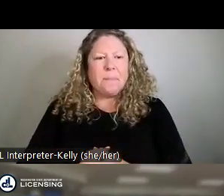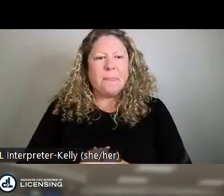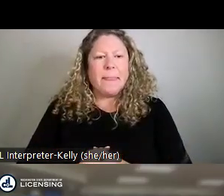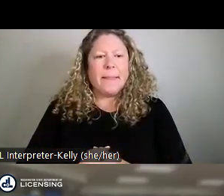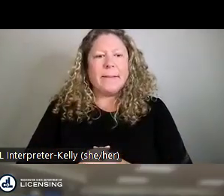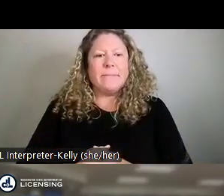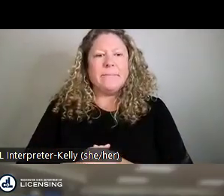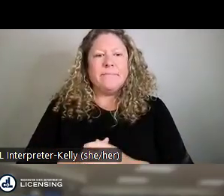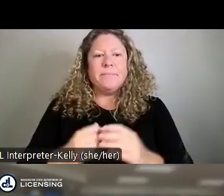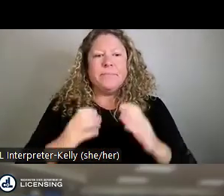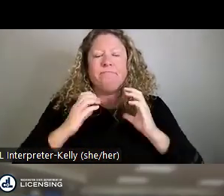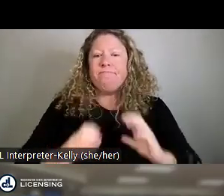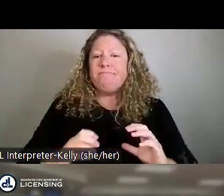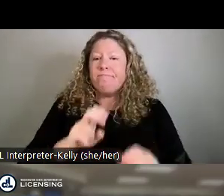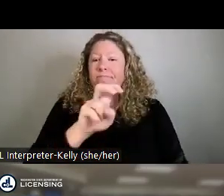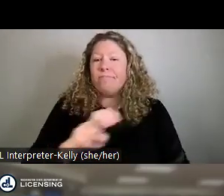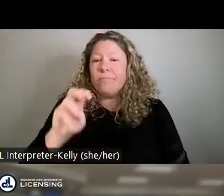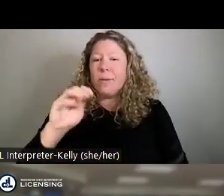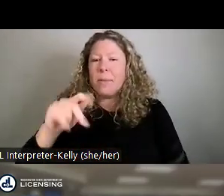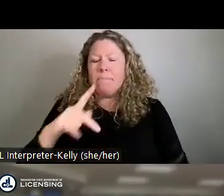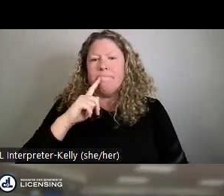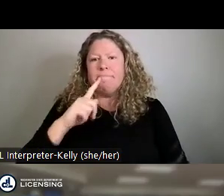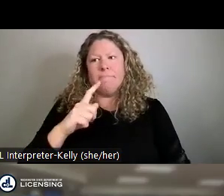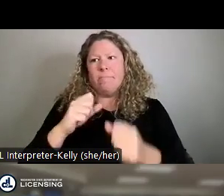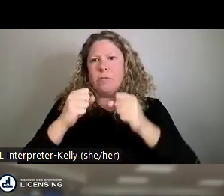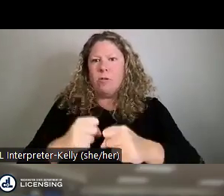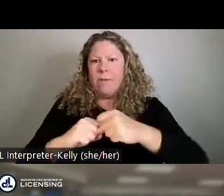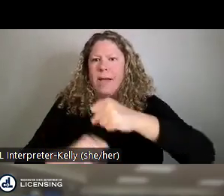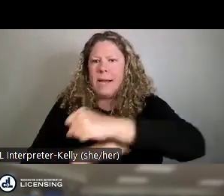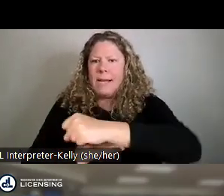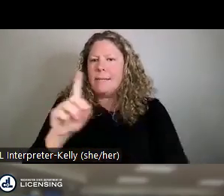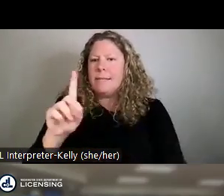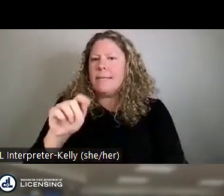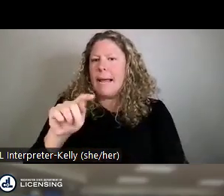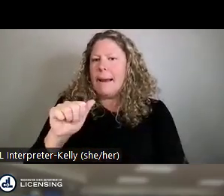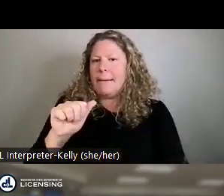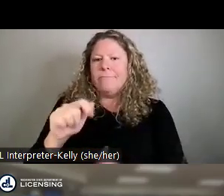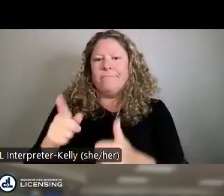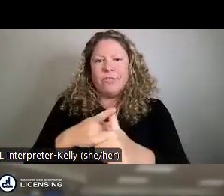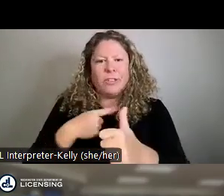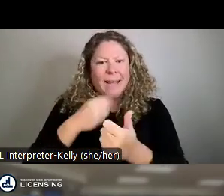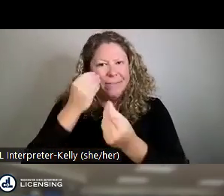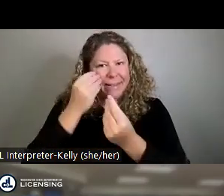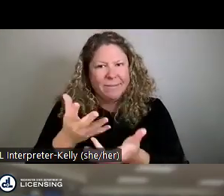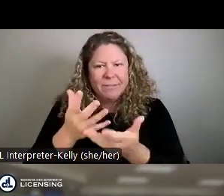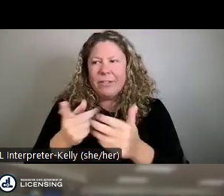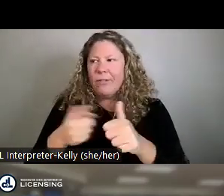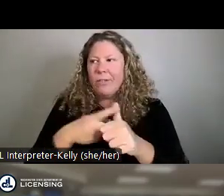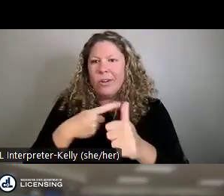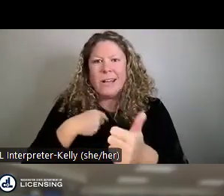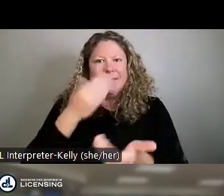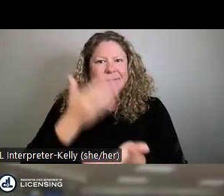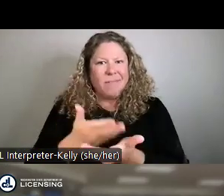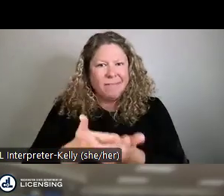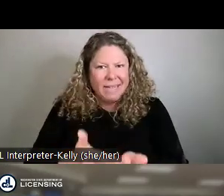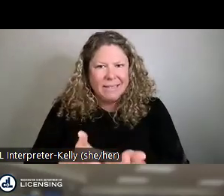very driven by data. They are grounded in information and they are grounded in evidence. And you'll hear a